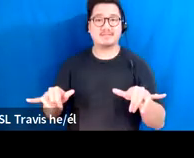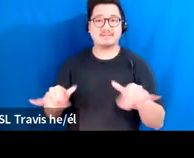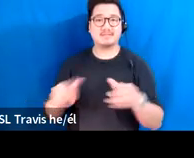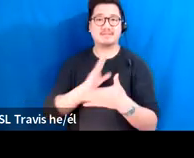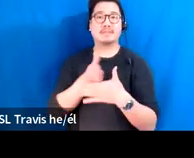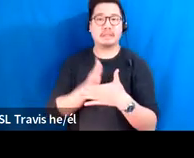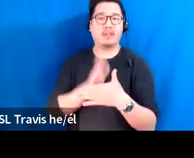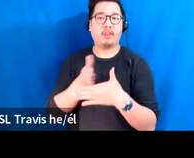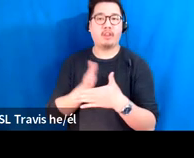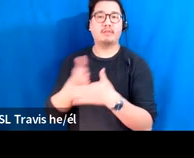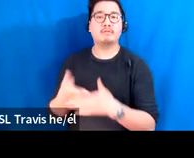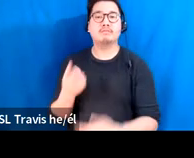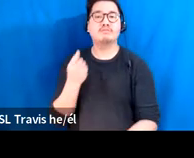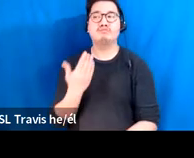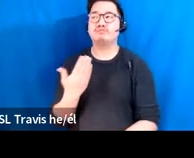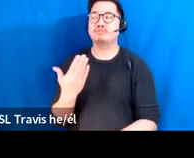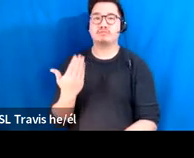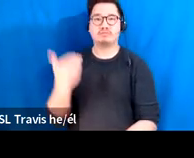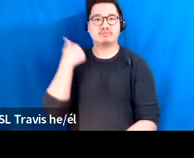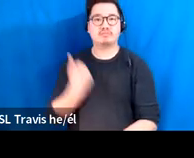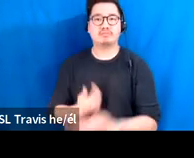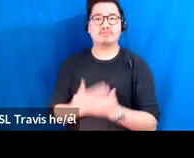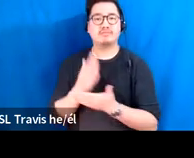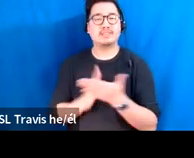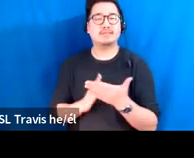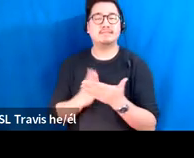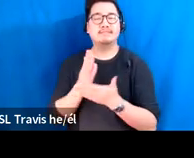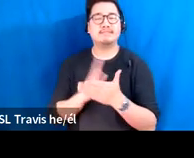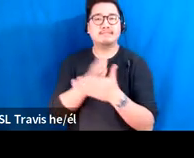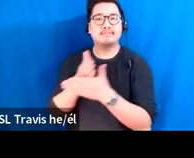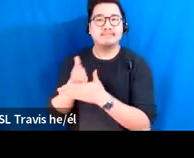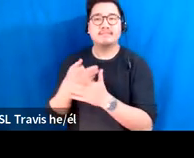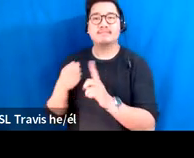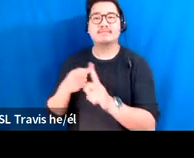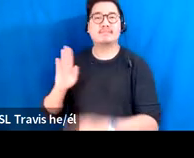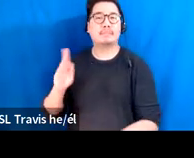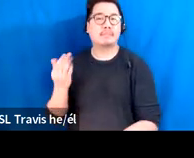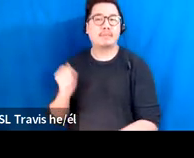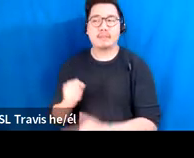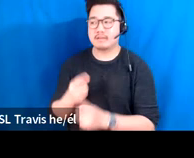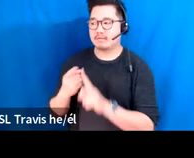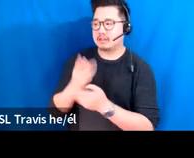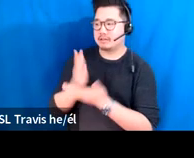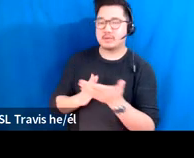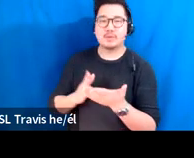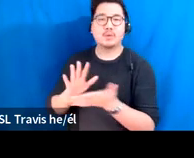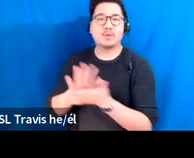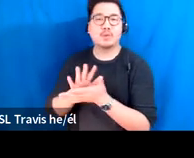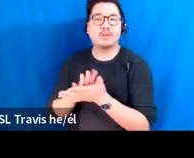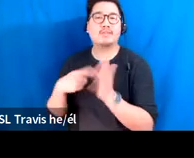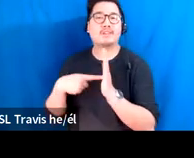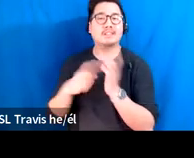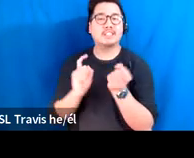some past interventions that have you know been here in boston with small schools changing grade configurations or